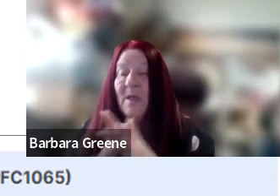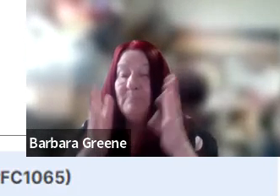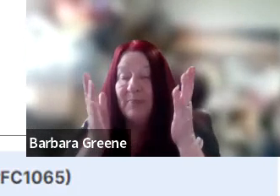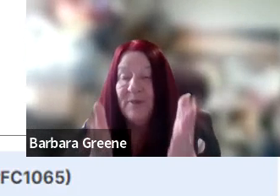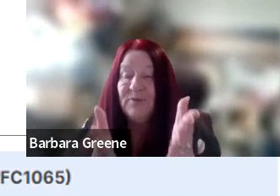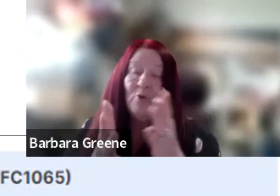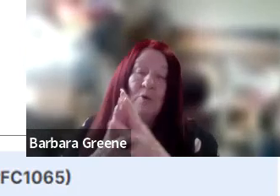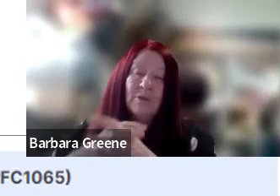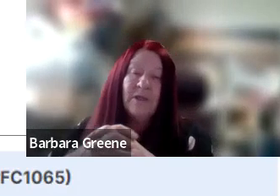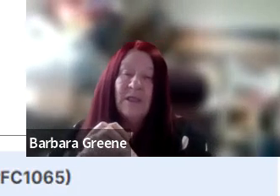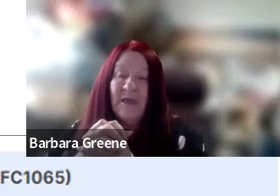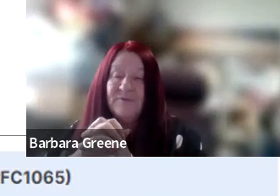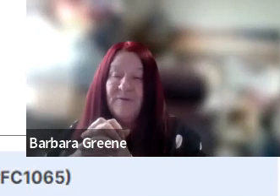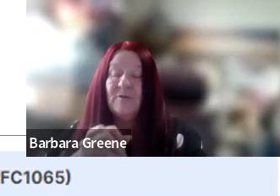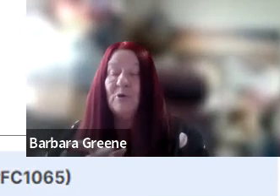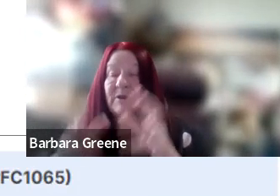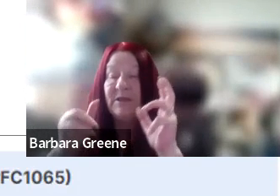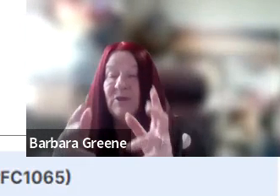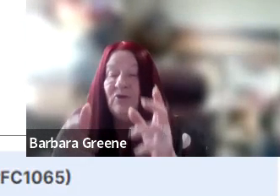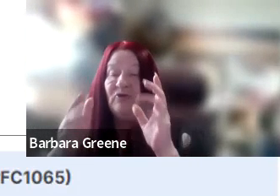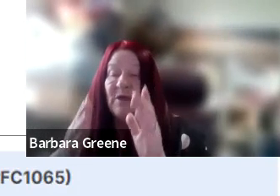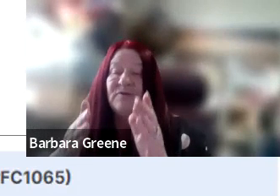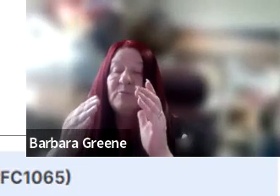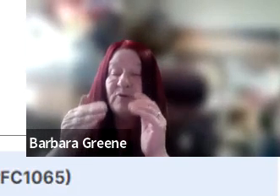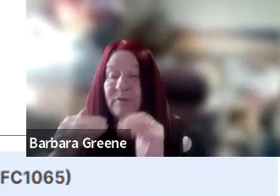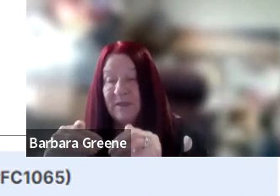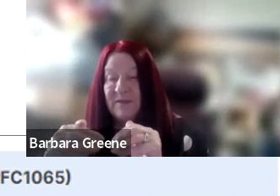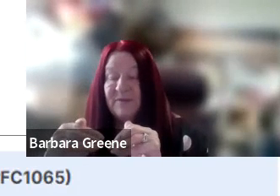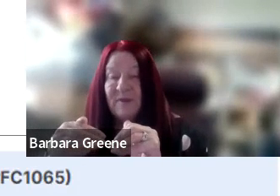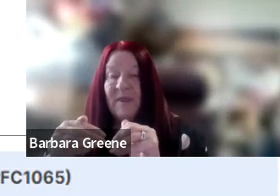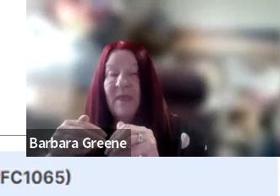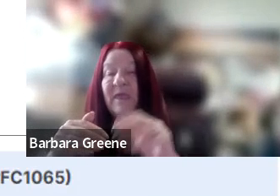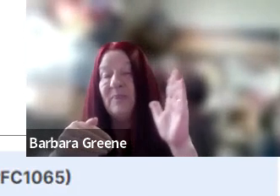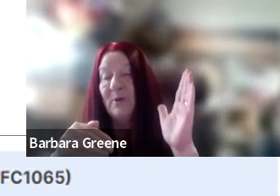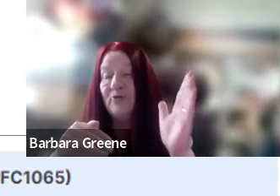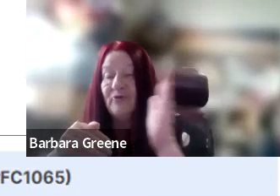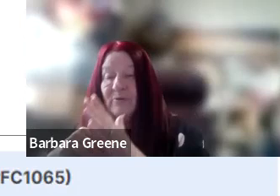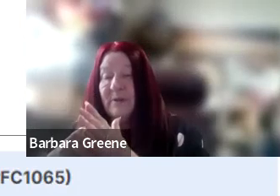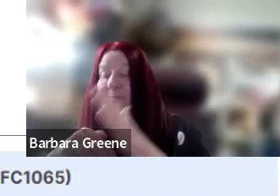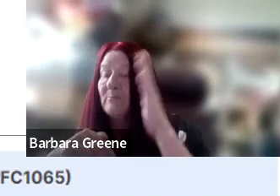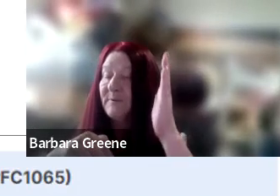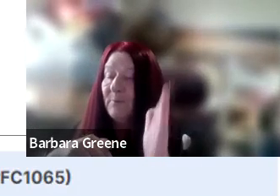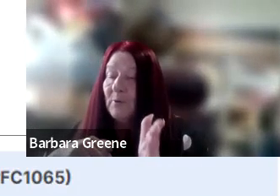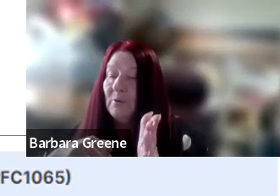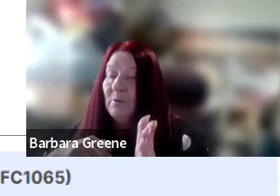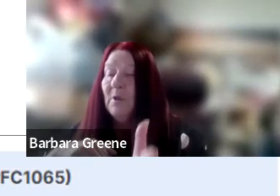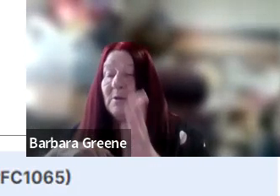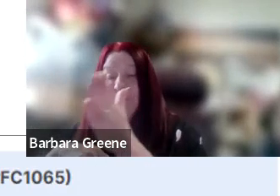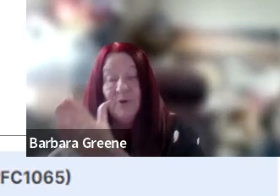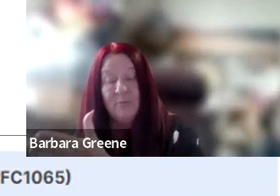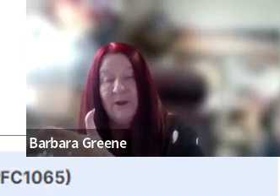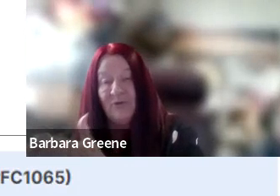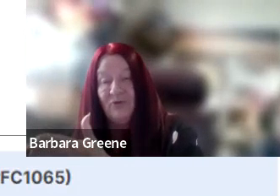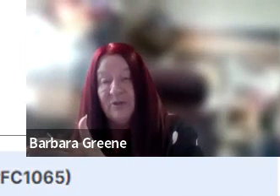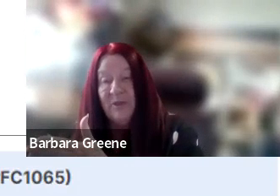couple. But this tool really allows us to look at each customer's needs in their journey from referral